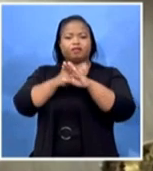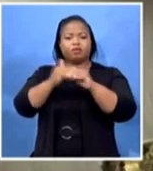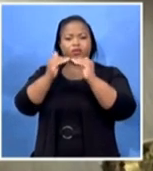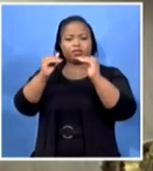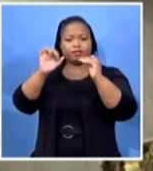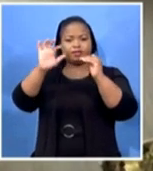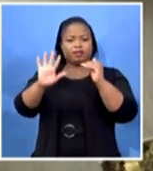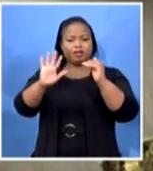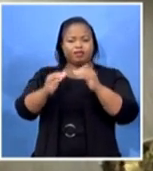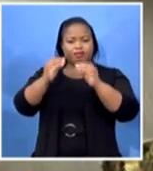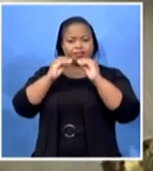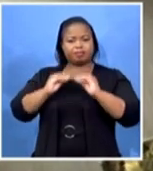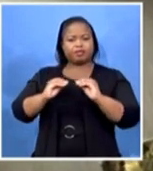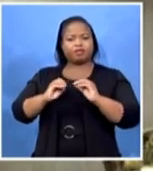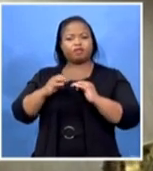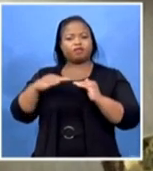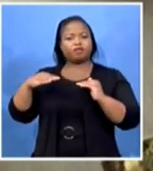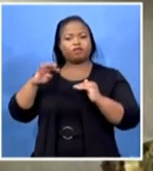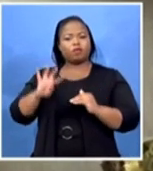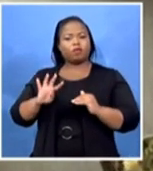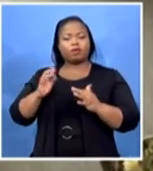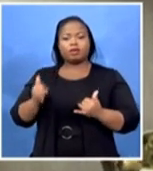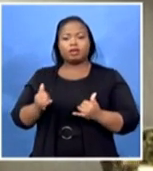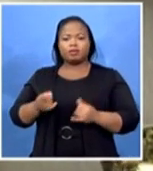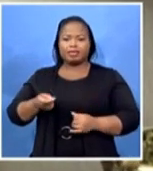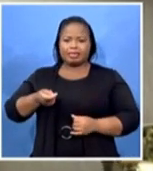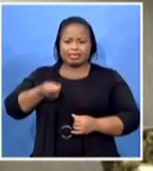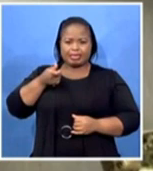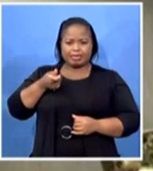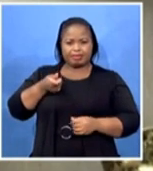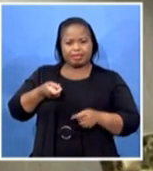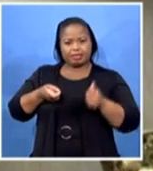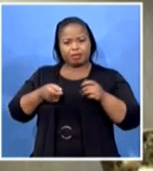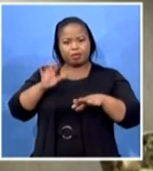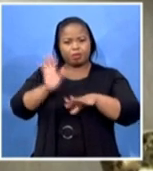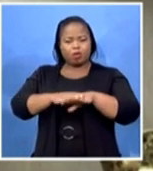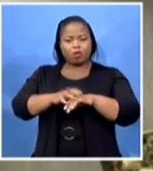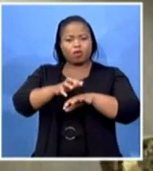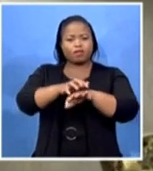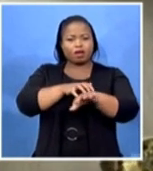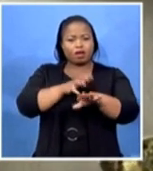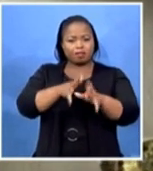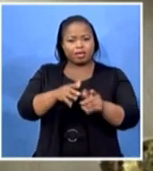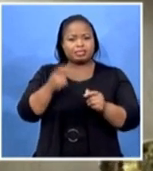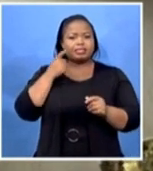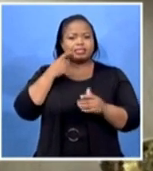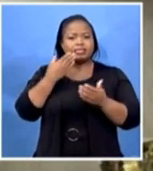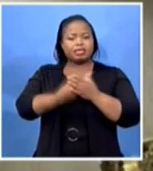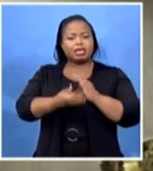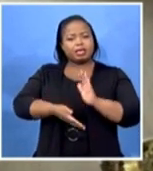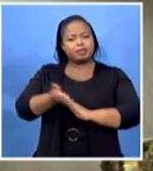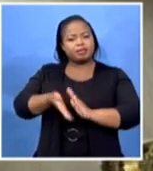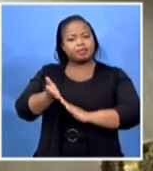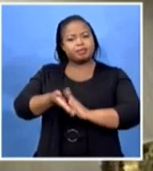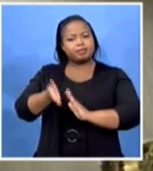little bit of movement of the farmers so that they can be able to run the operations. You mentioned something